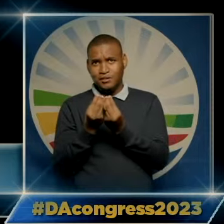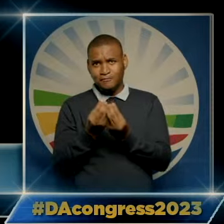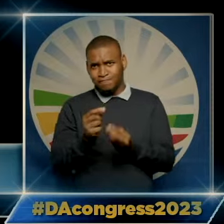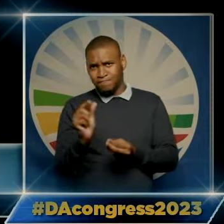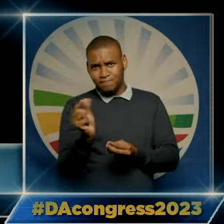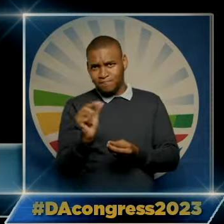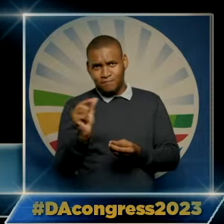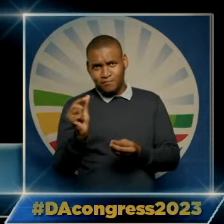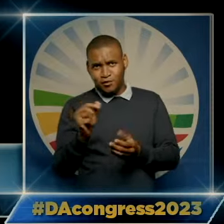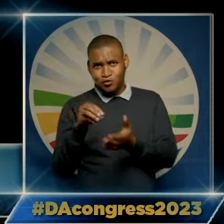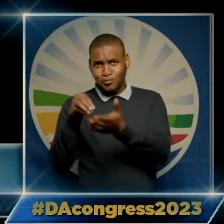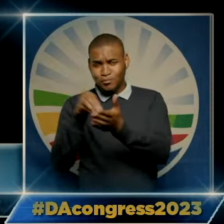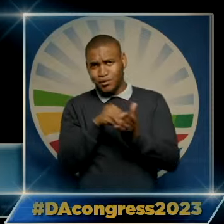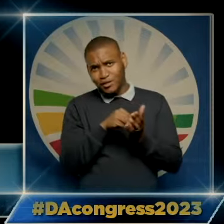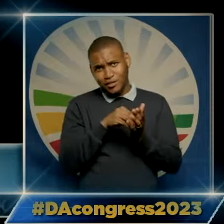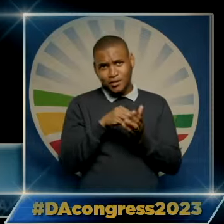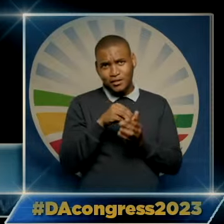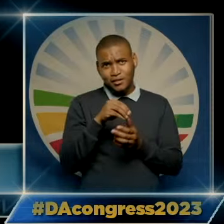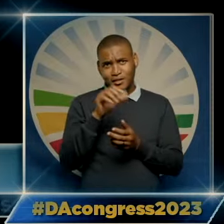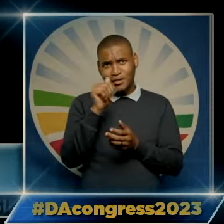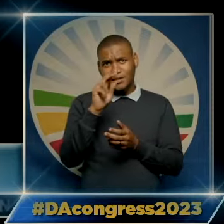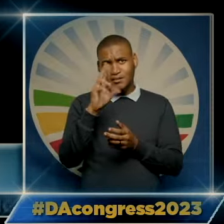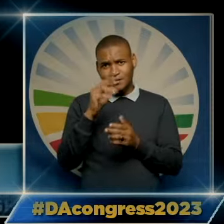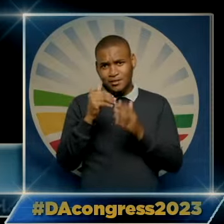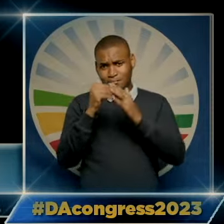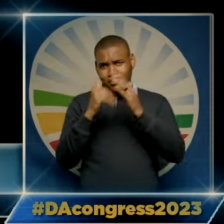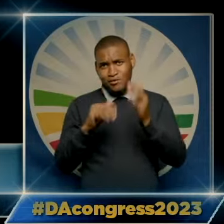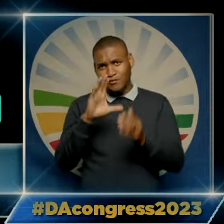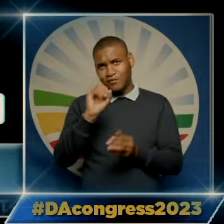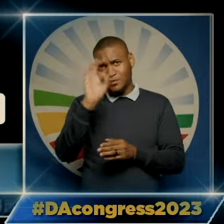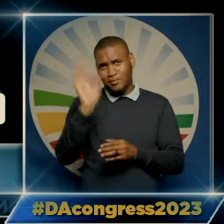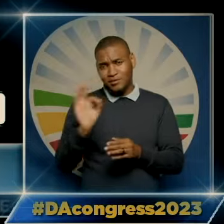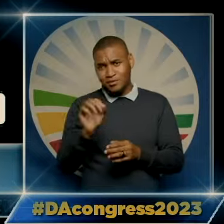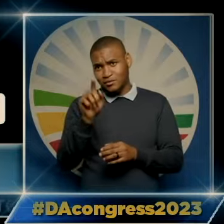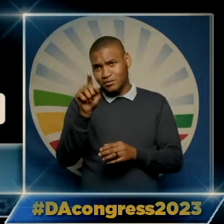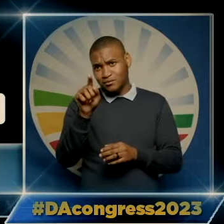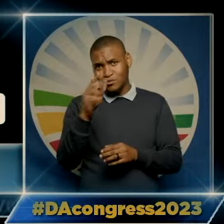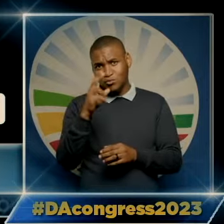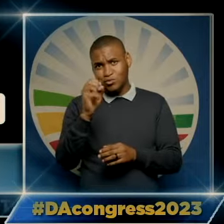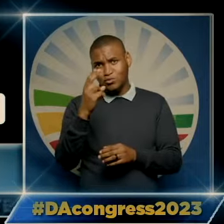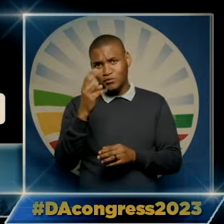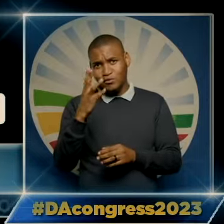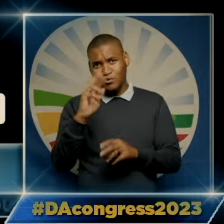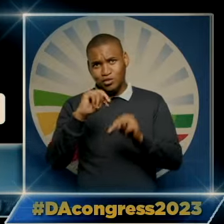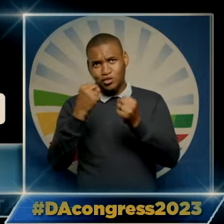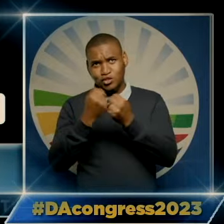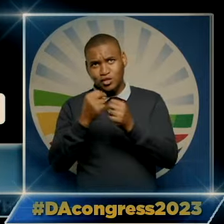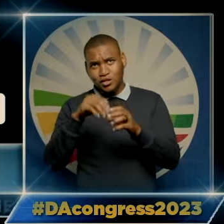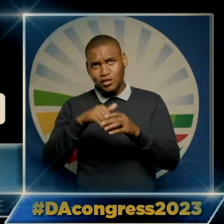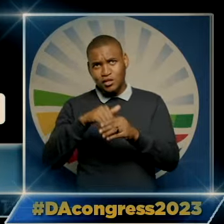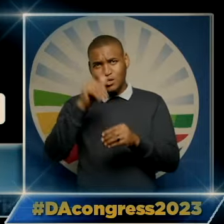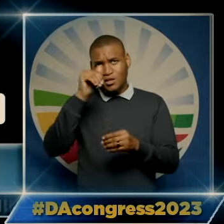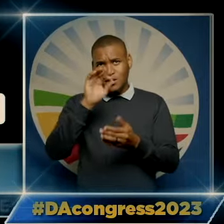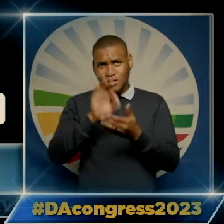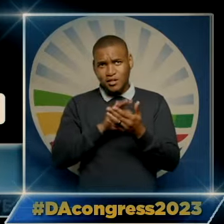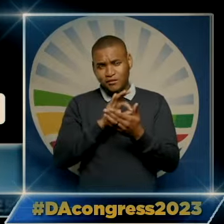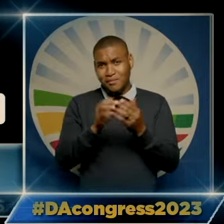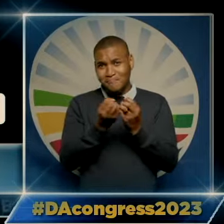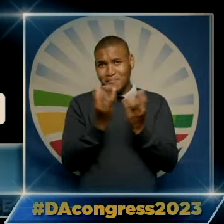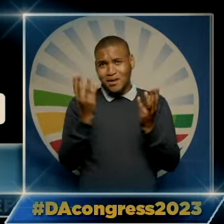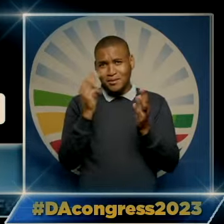ANC below 50% in the 2024 national election. millions of South Africans across